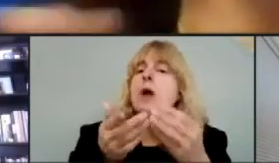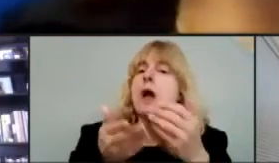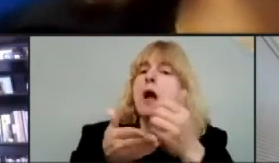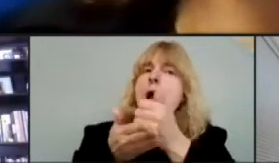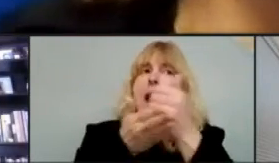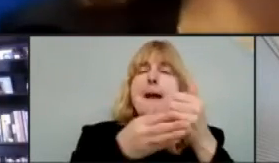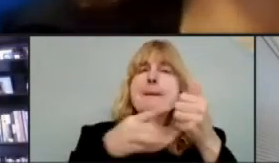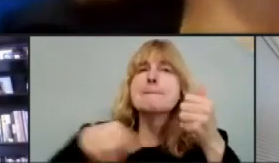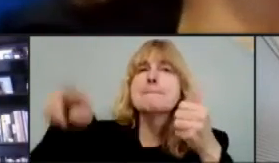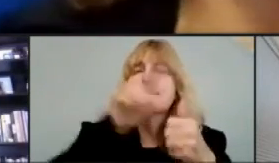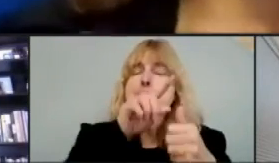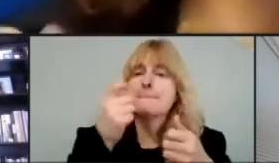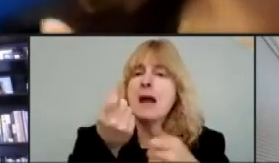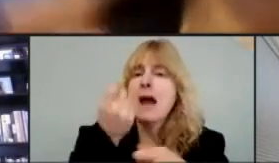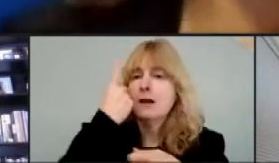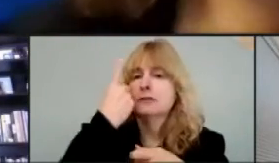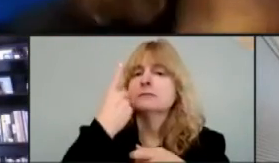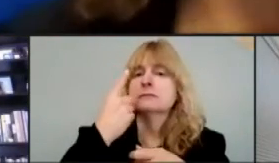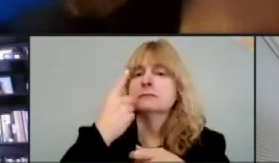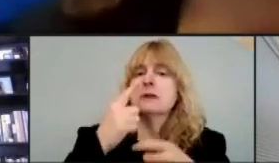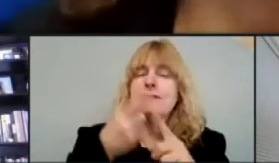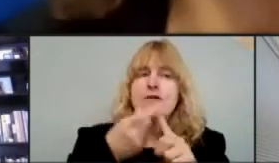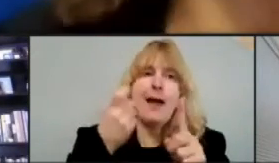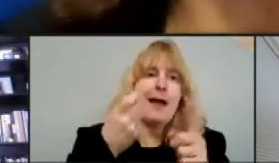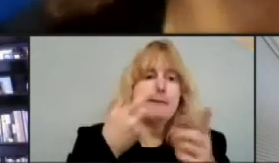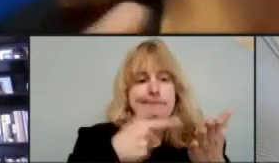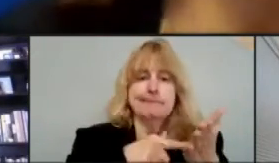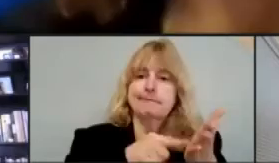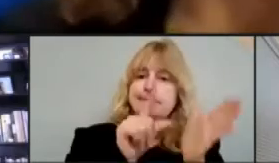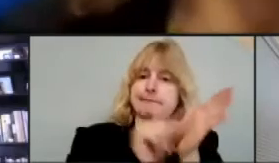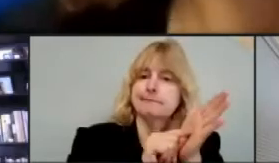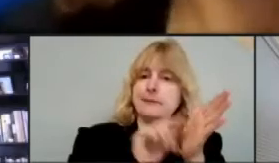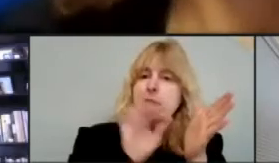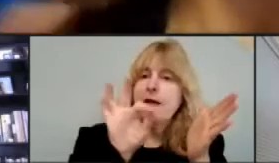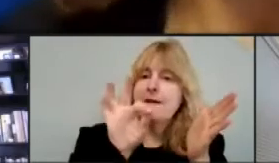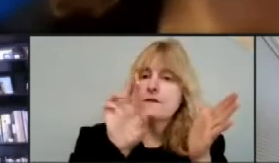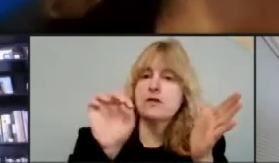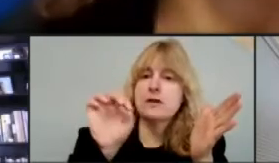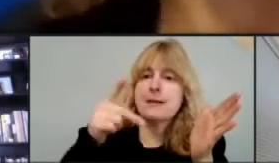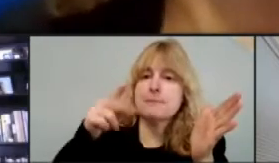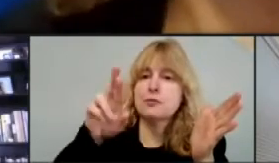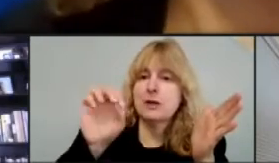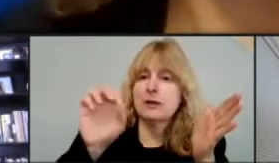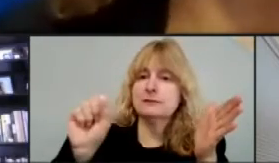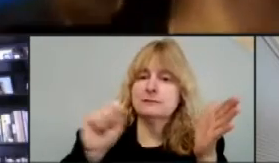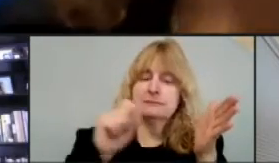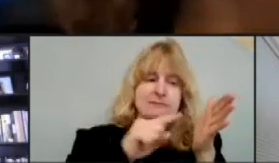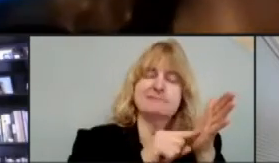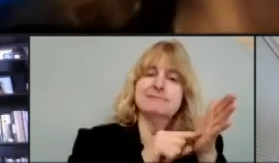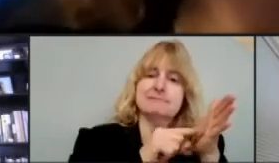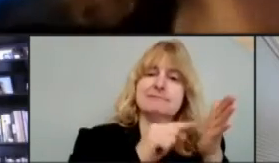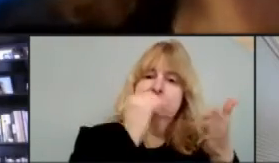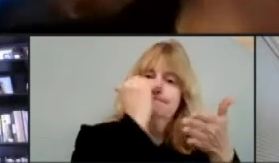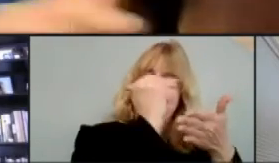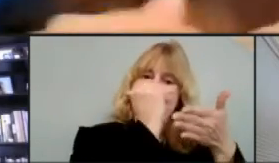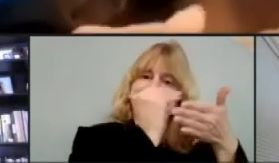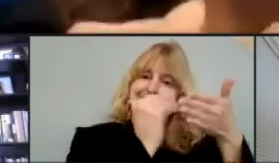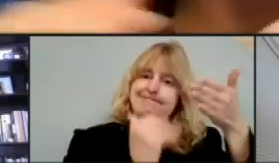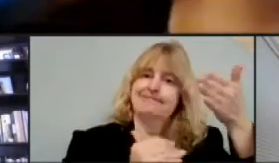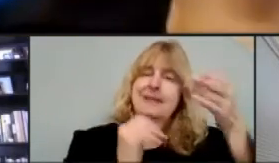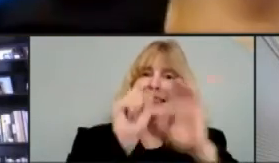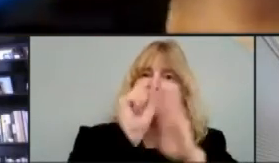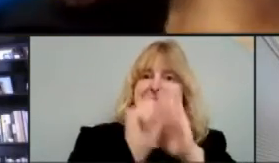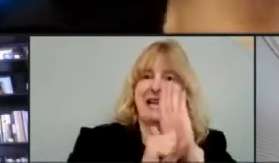for example, I believe we've seen in the Free Press and other places, they're ranking our states. Michigan is ranked